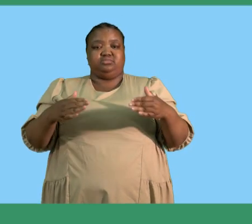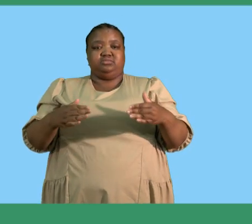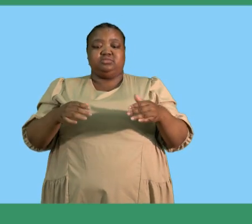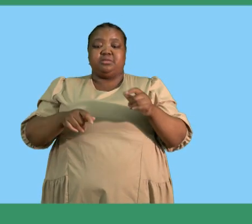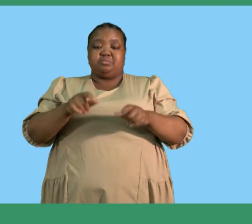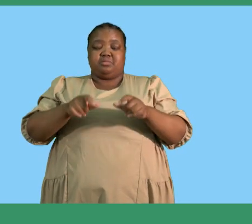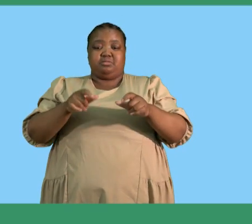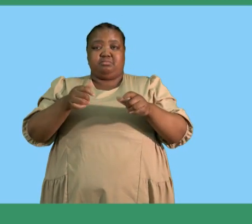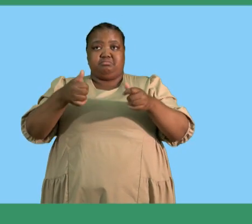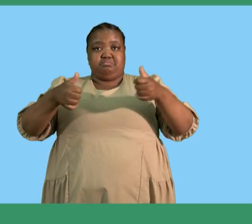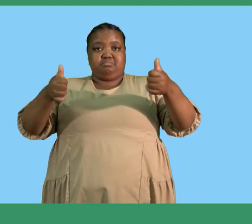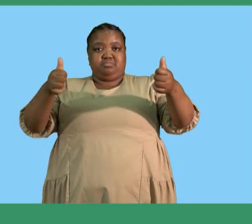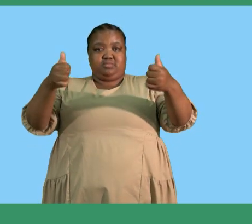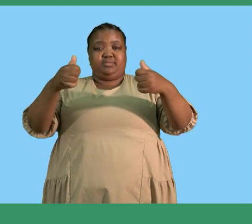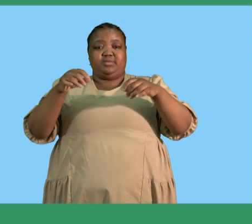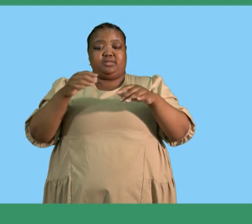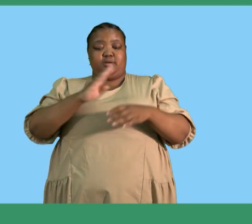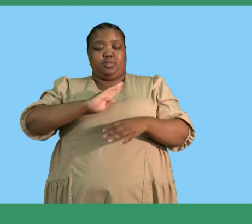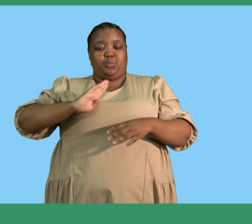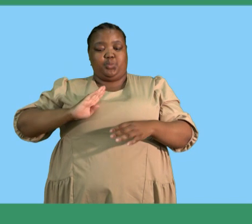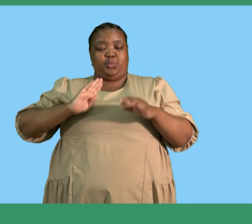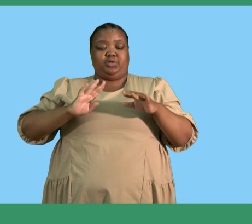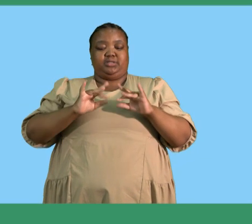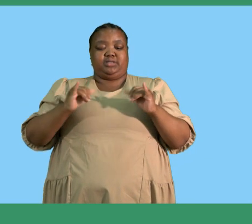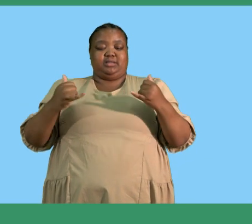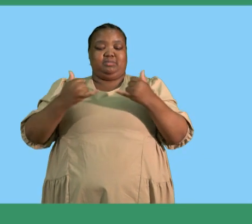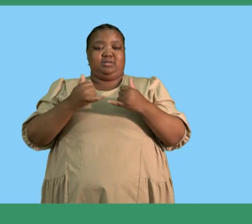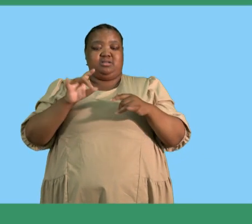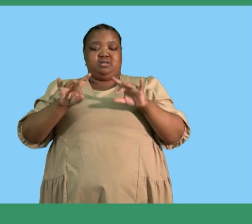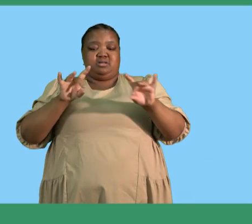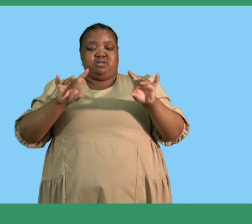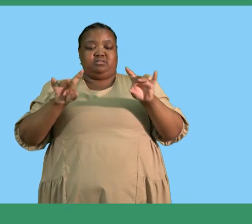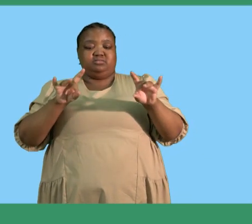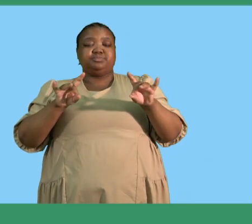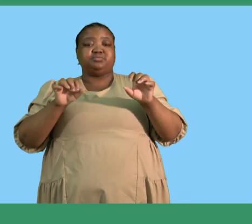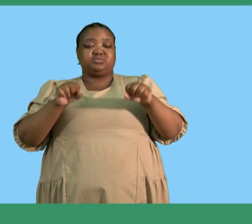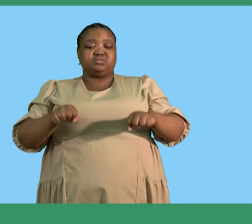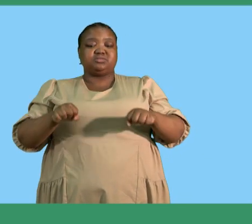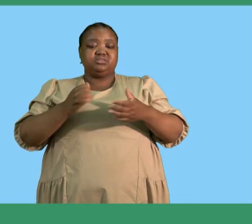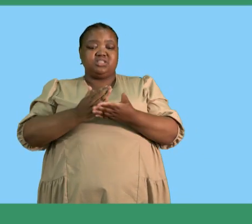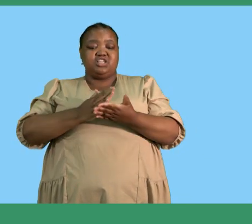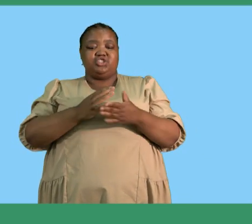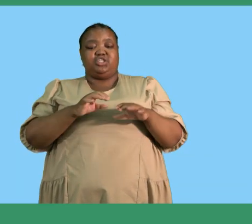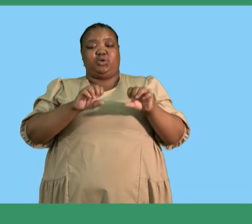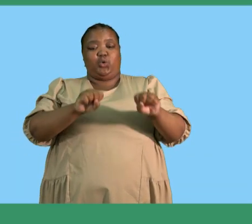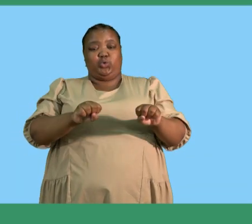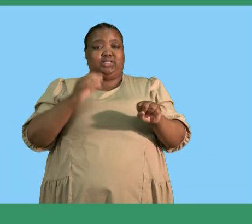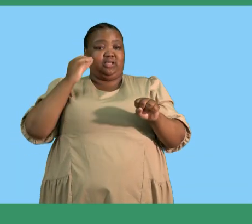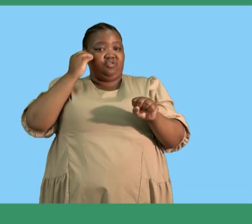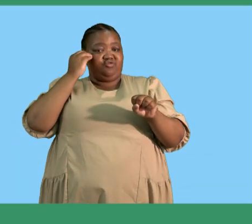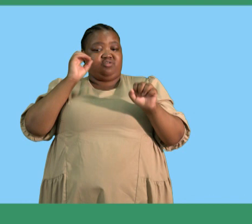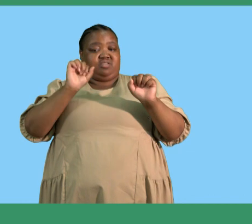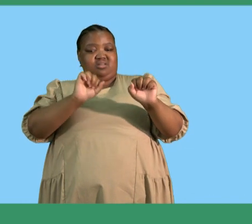that it is the people elected to the board of a company to represent the shareholders'